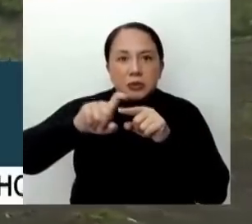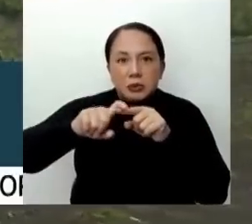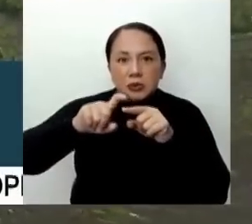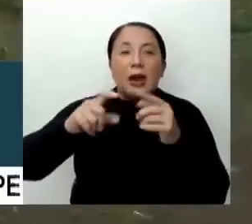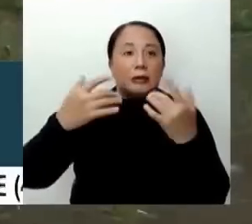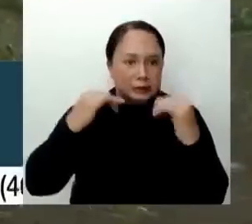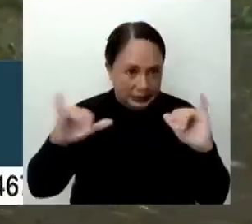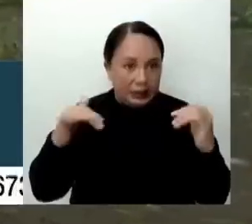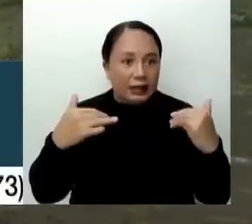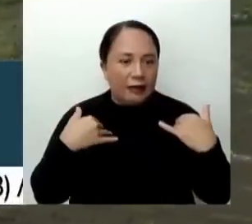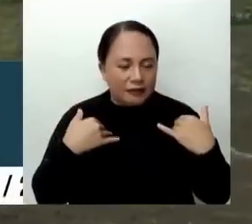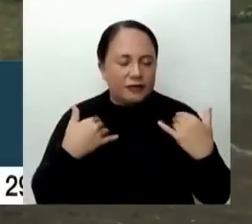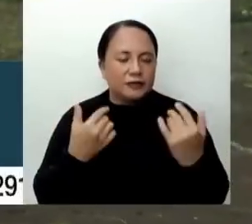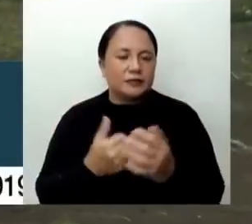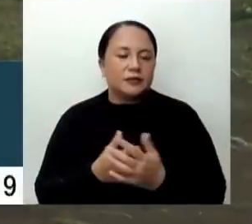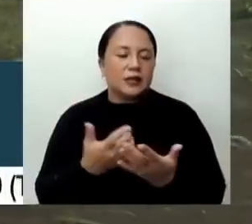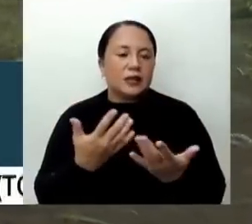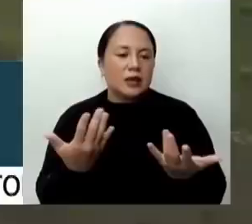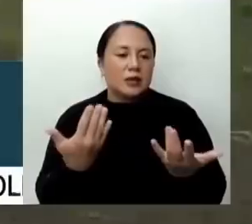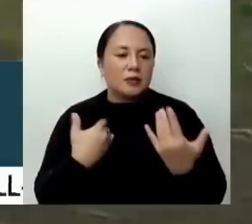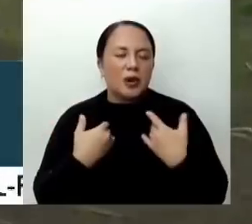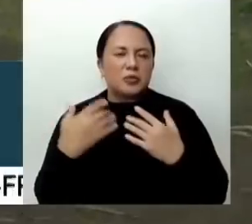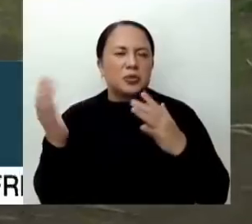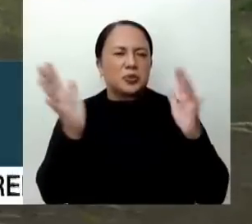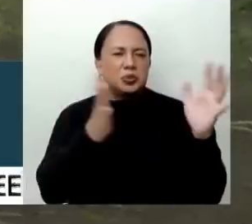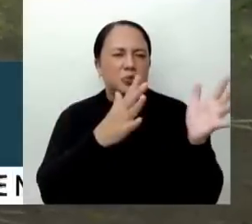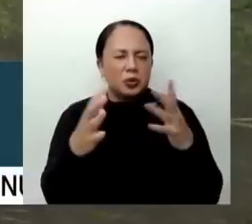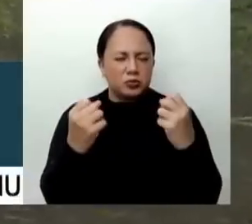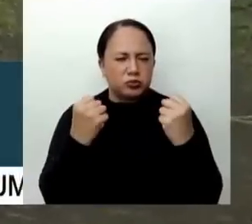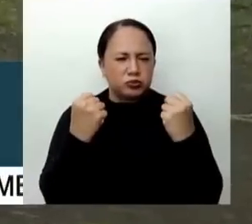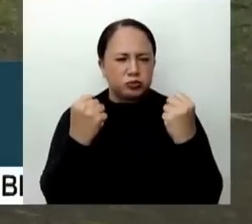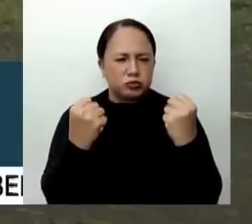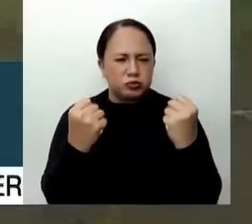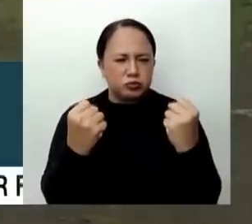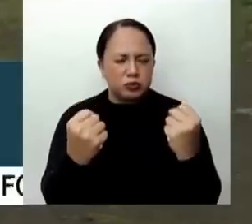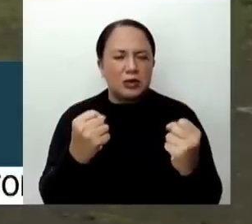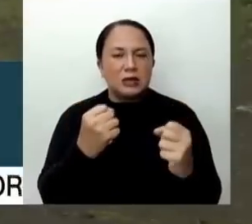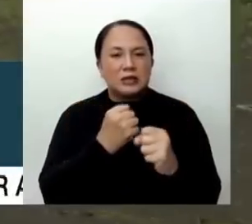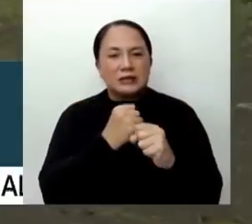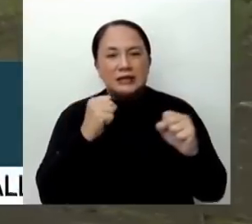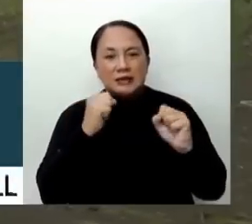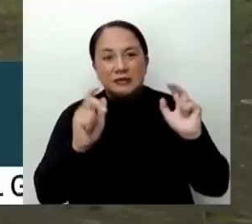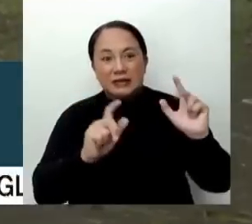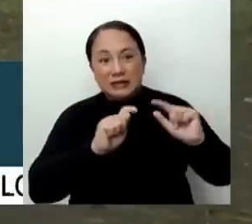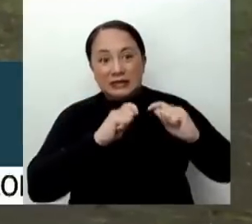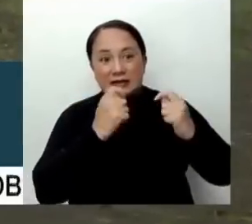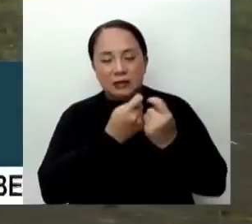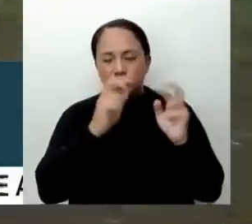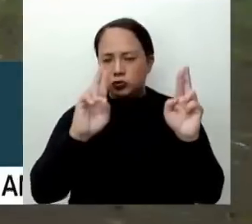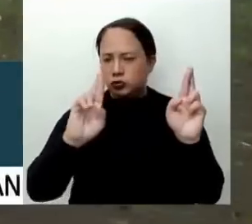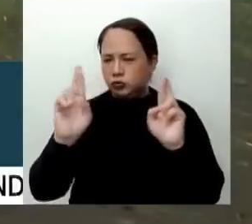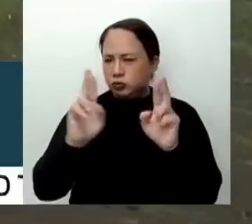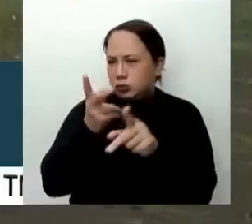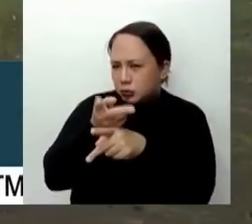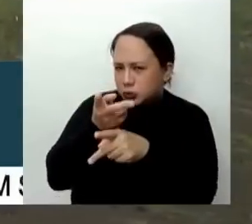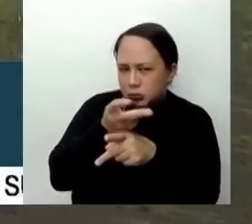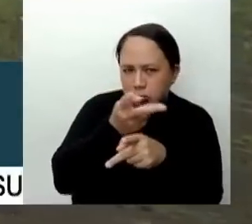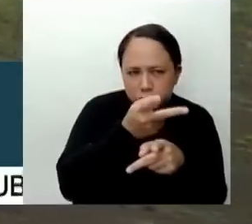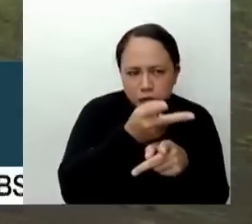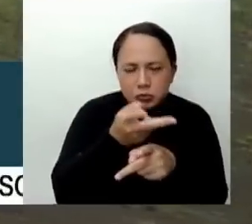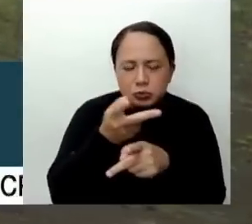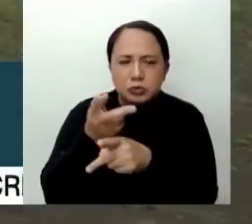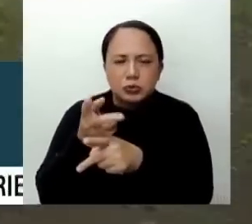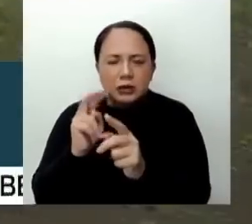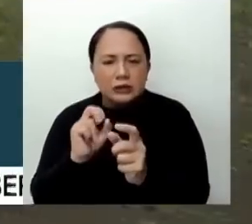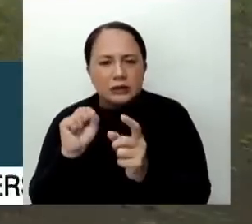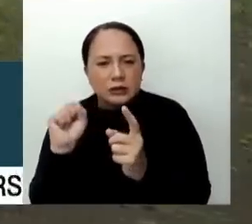still stable. Because the wind is getting stronger, the rescue teams are now on alert and continuously monitoring the situation,